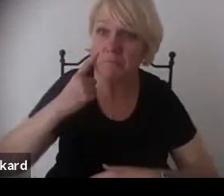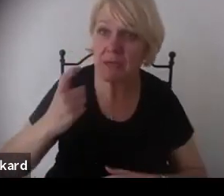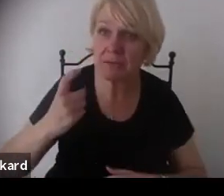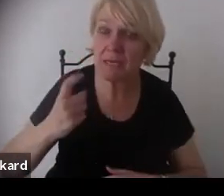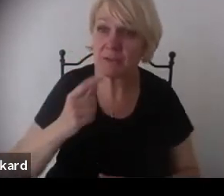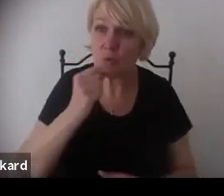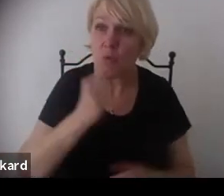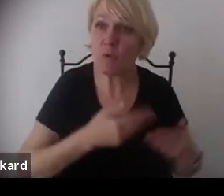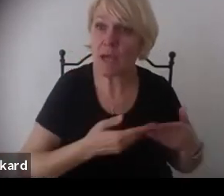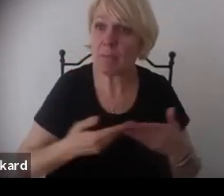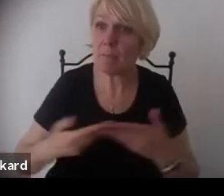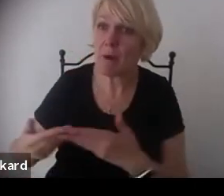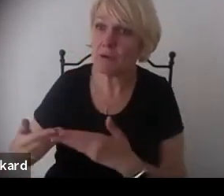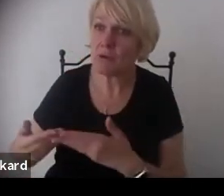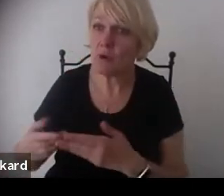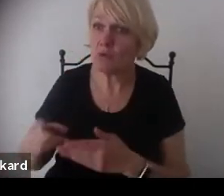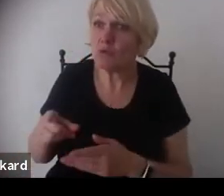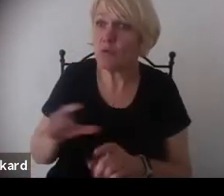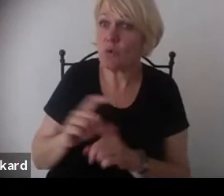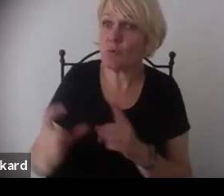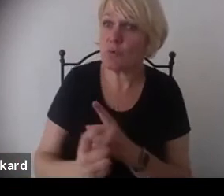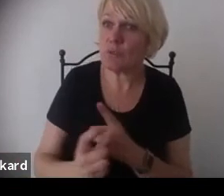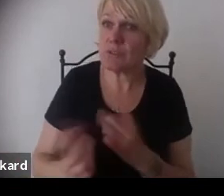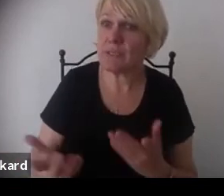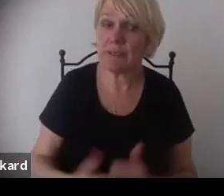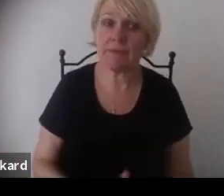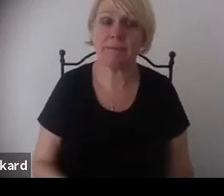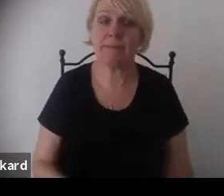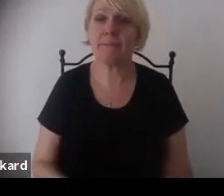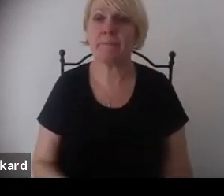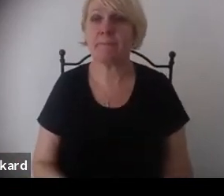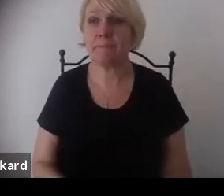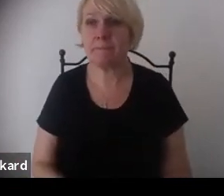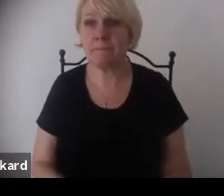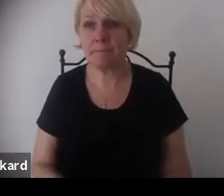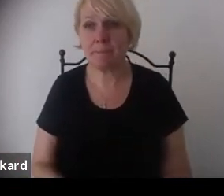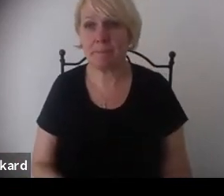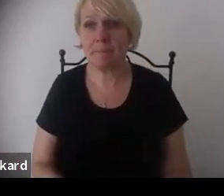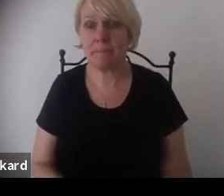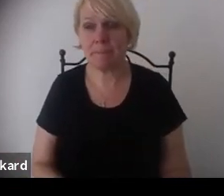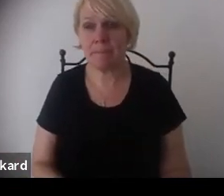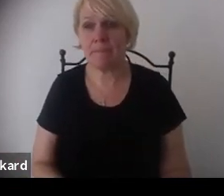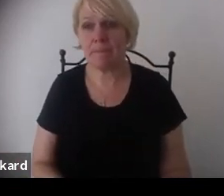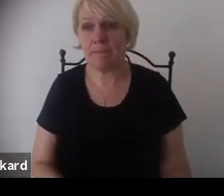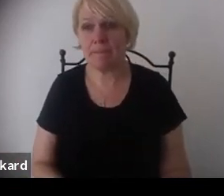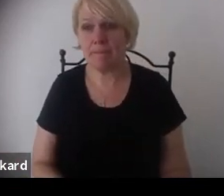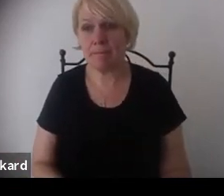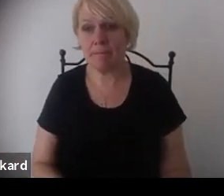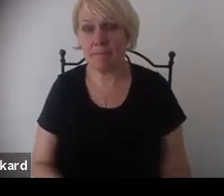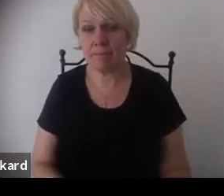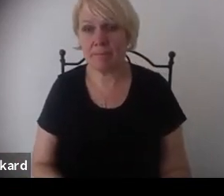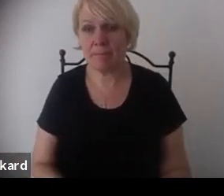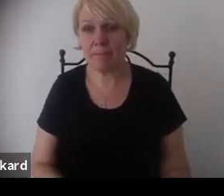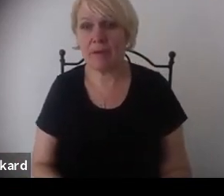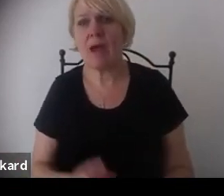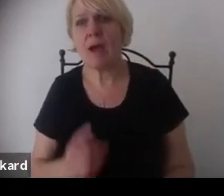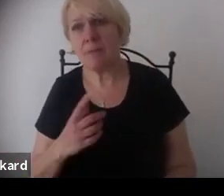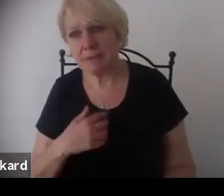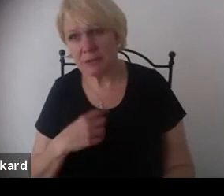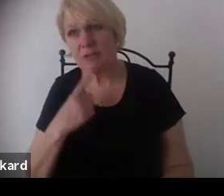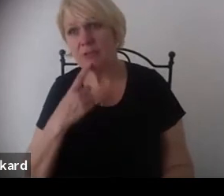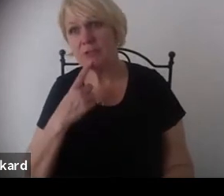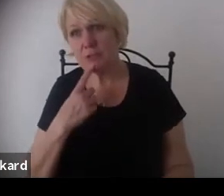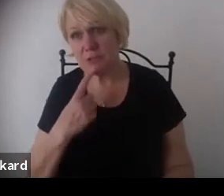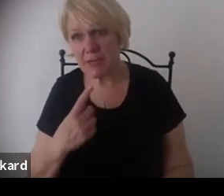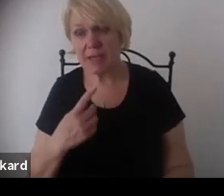that on to the people on the call. Yeah, but just to support what Every's just said, yes, IAP